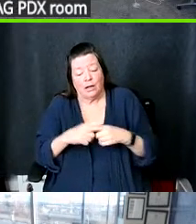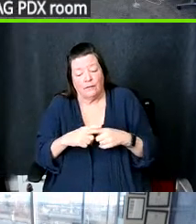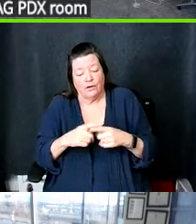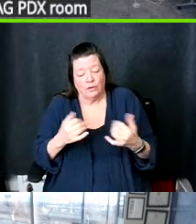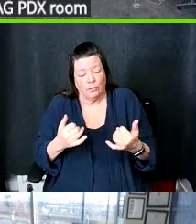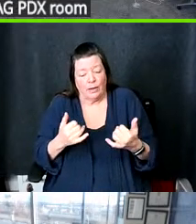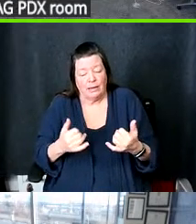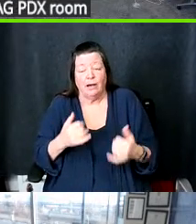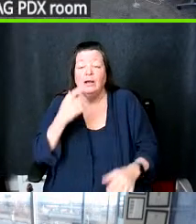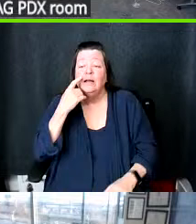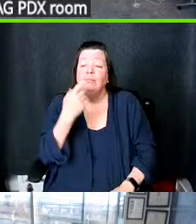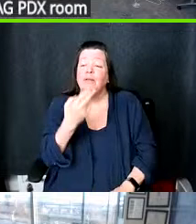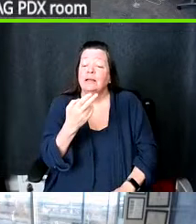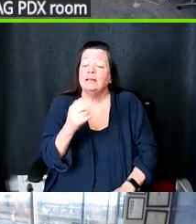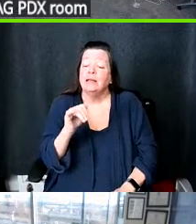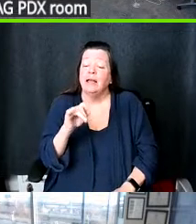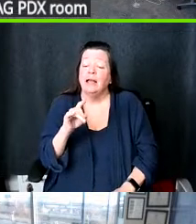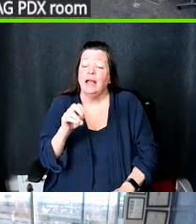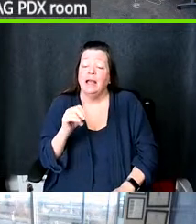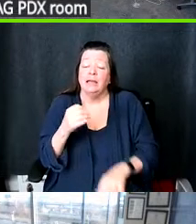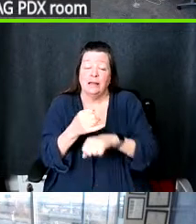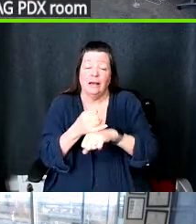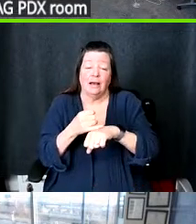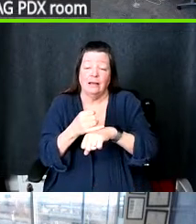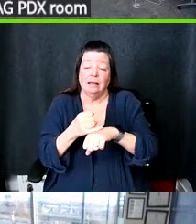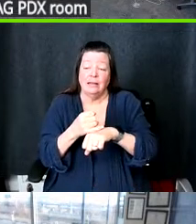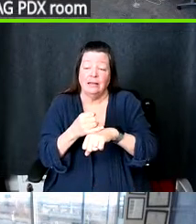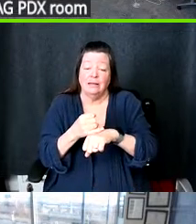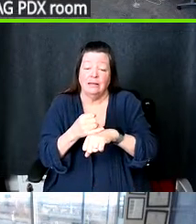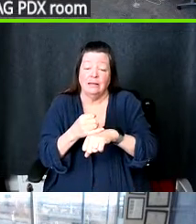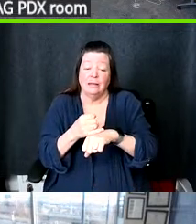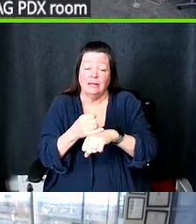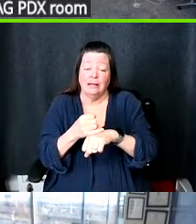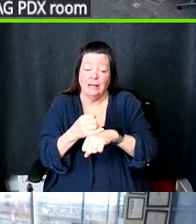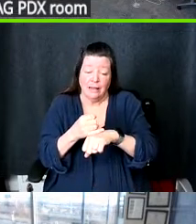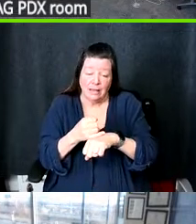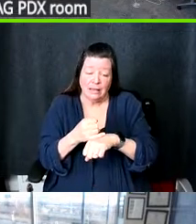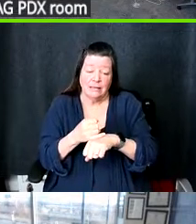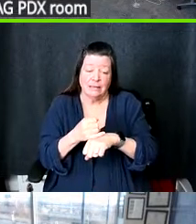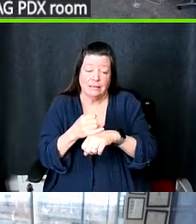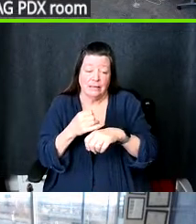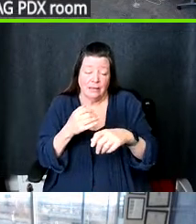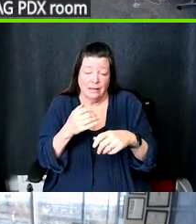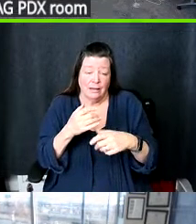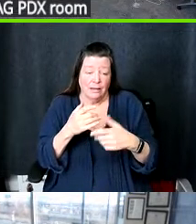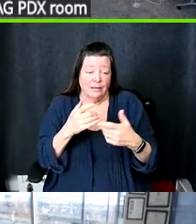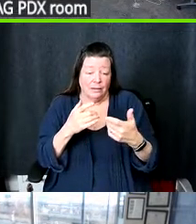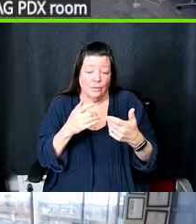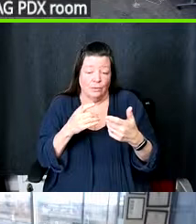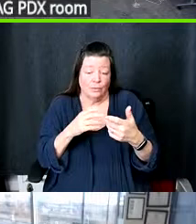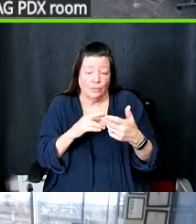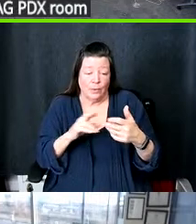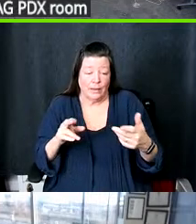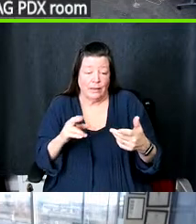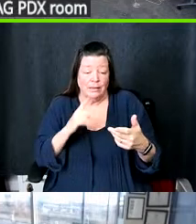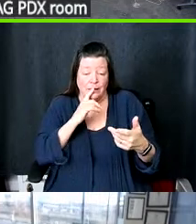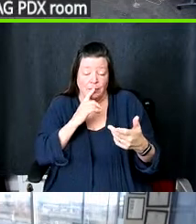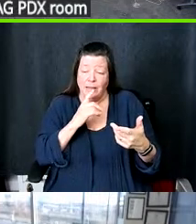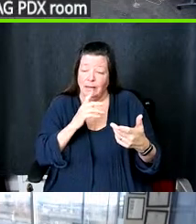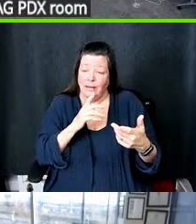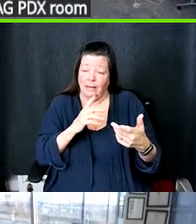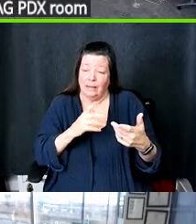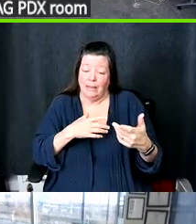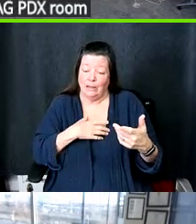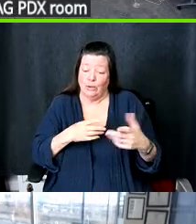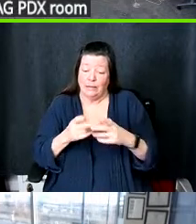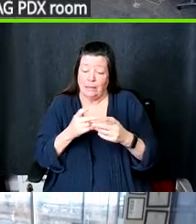Hayden Island is ripe over the next 20, 30 years to be quite an interesting place.